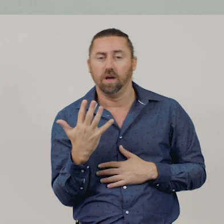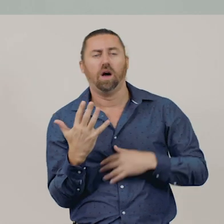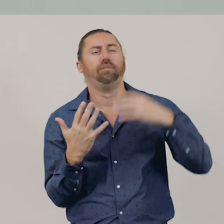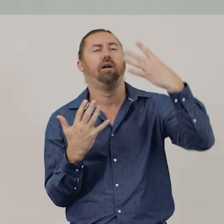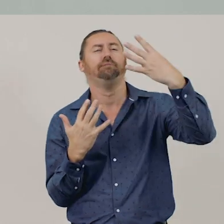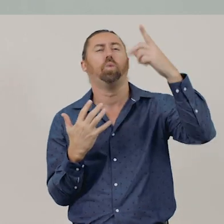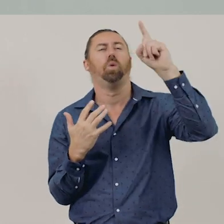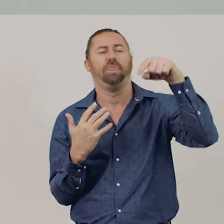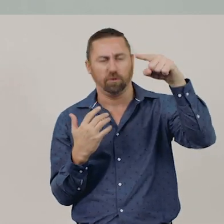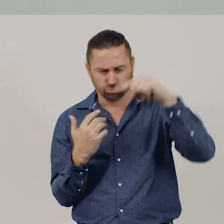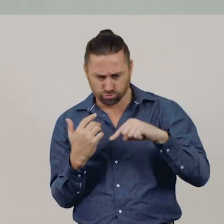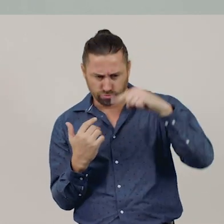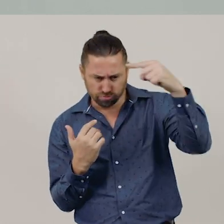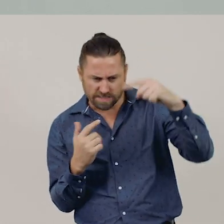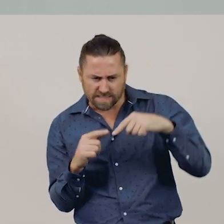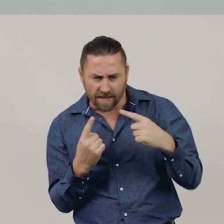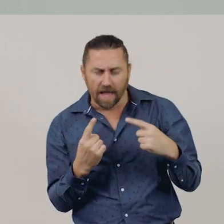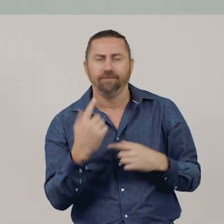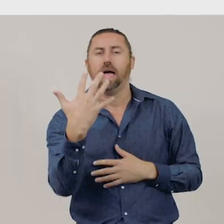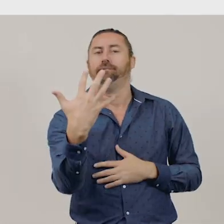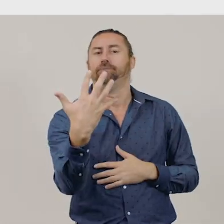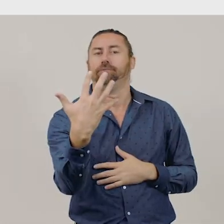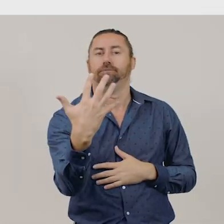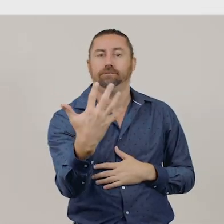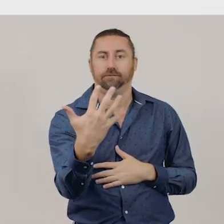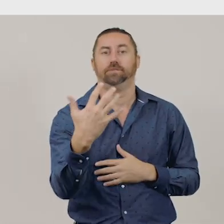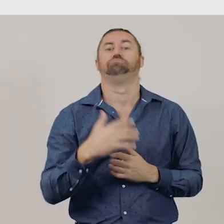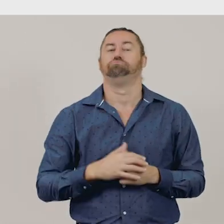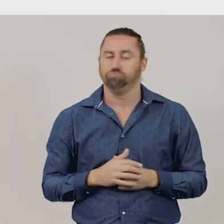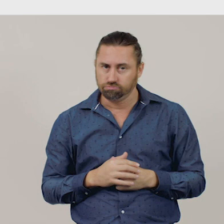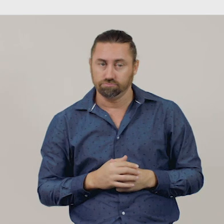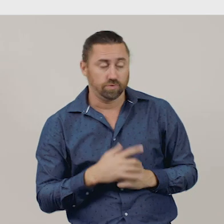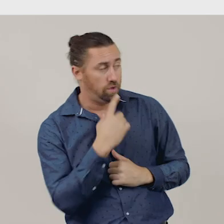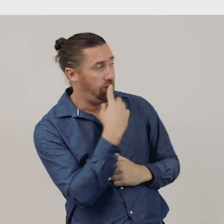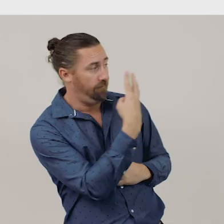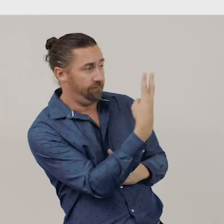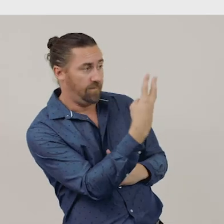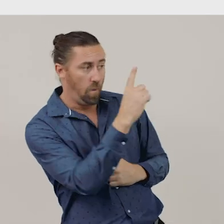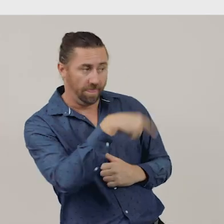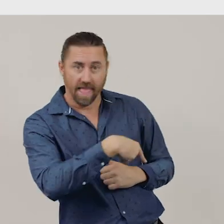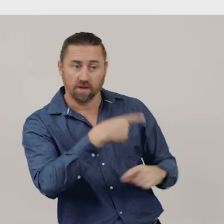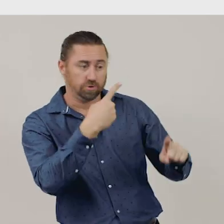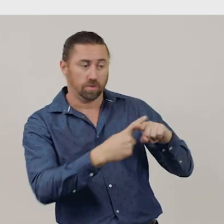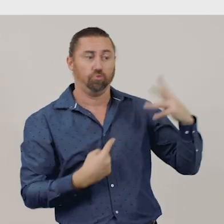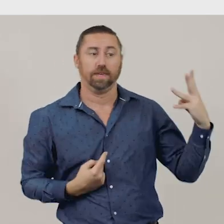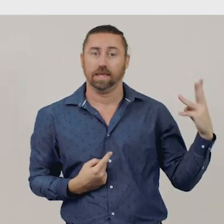3,995 and 4,000 is 5. Then we multiply 4,000 by